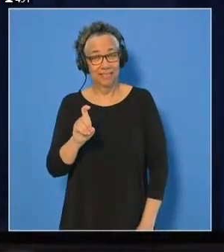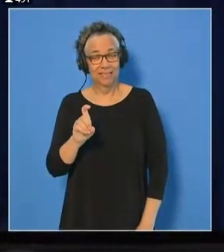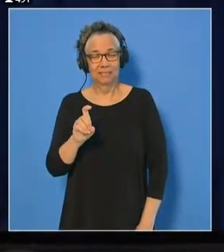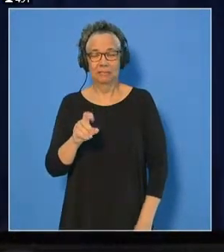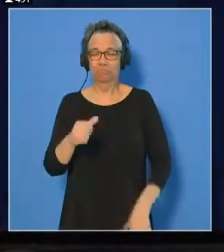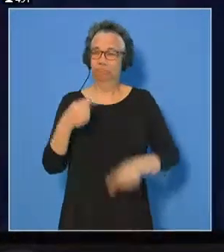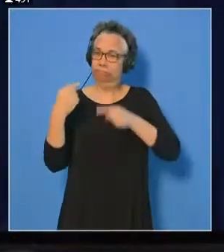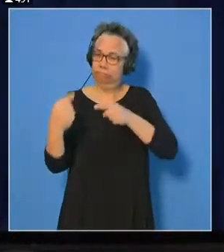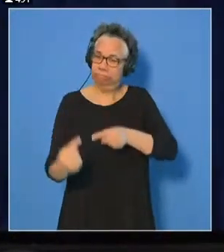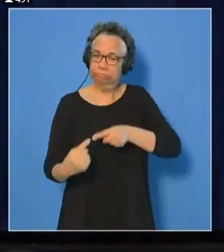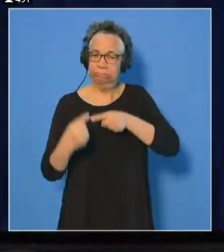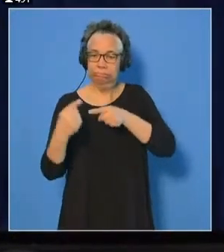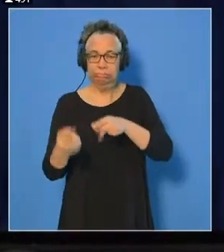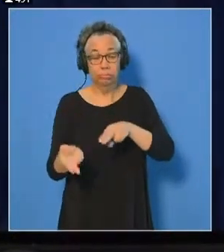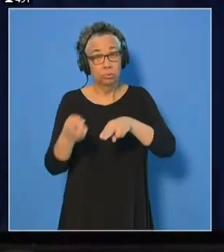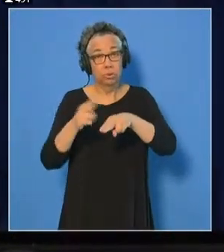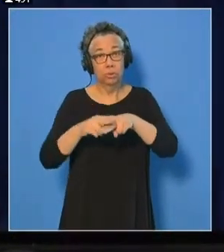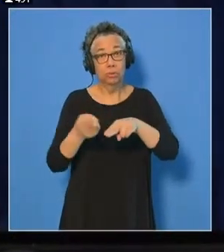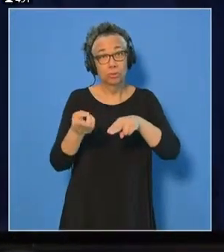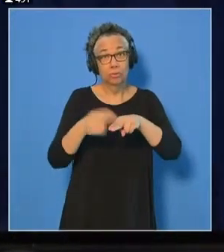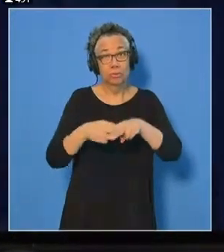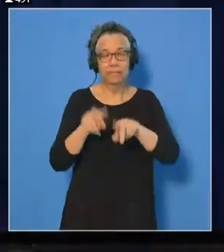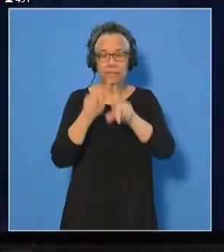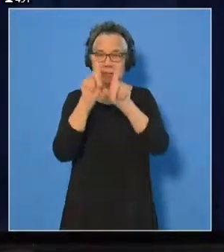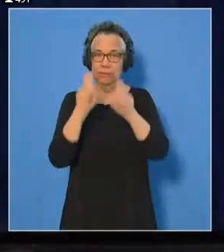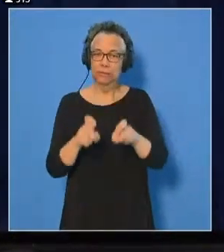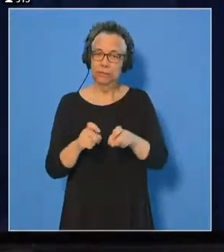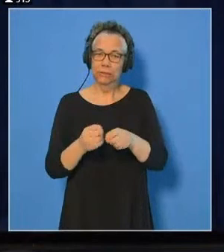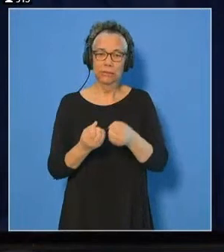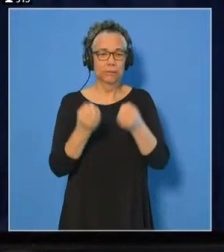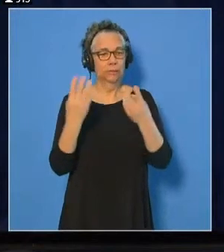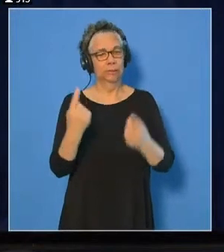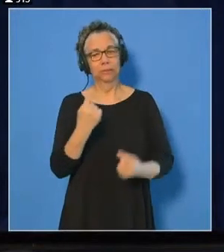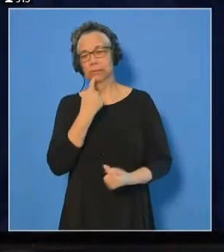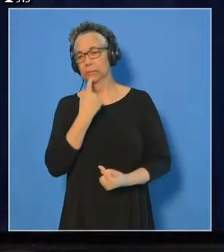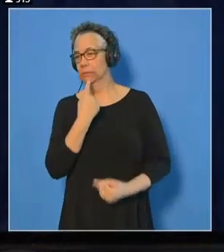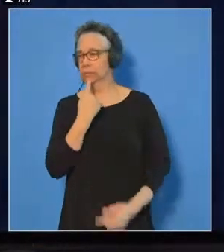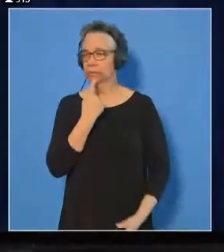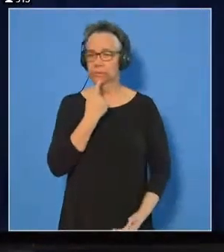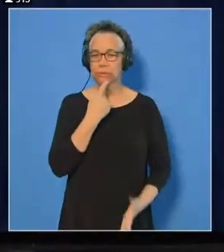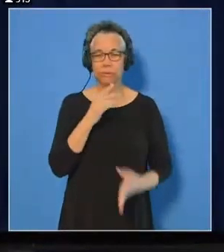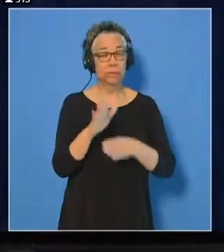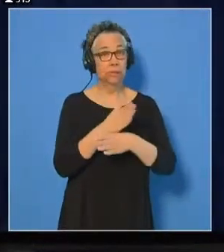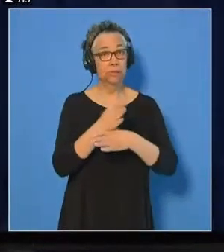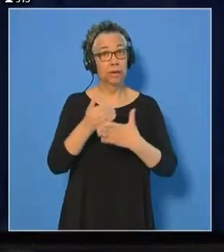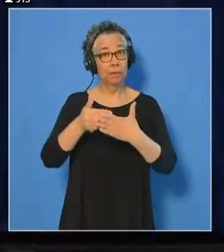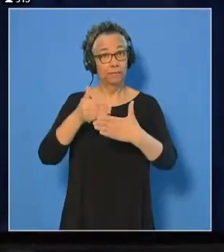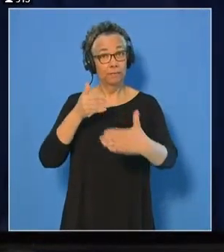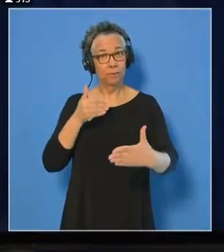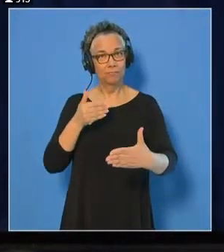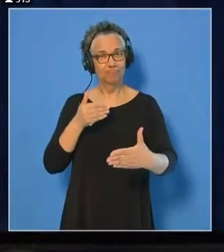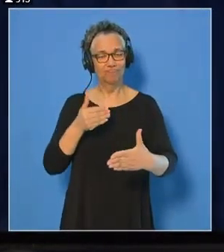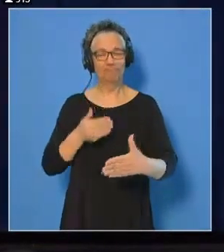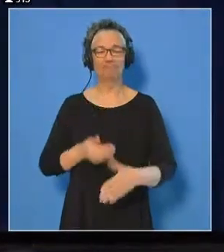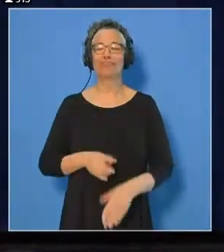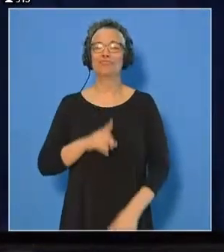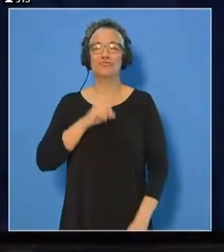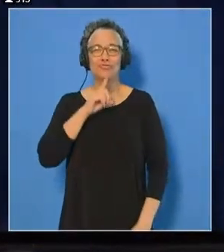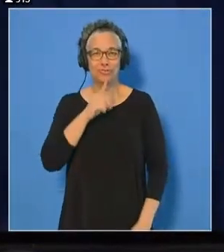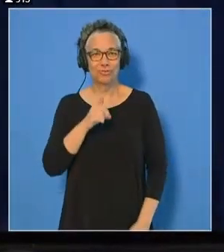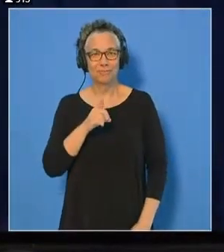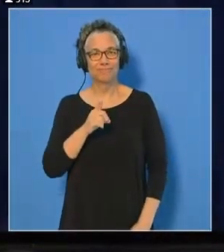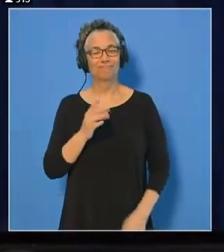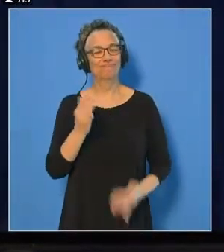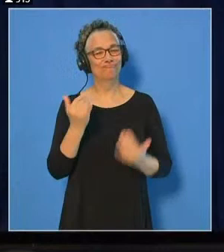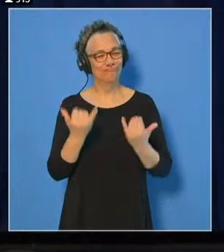uphill battle to ramp up testing, full of disappointments of which I shared with you earlier, but I'm confident that we have turned that page and can do